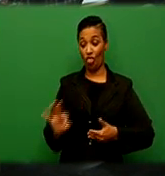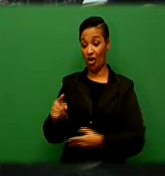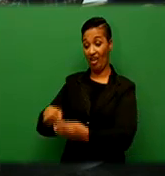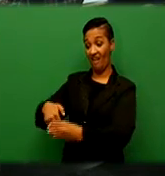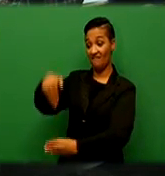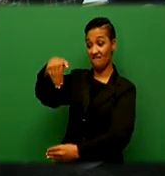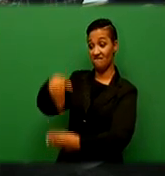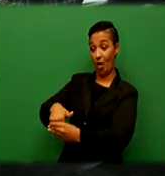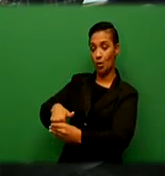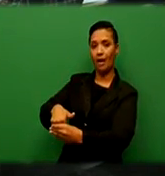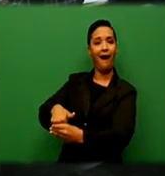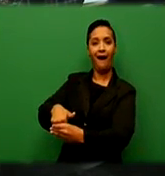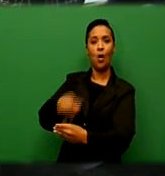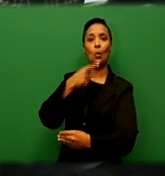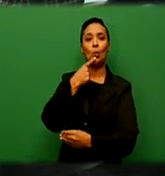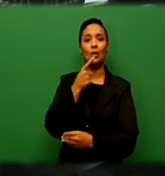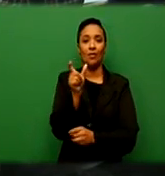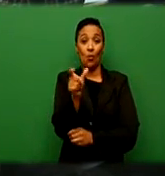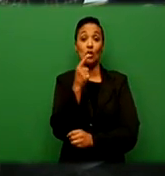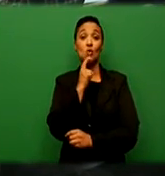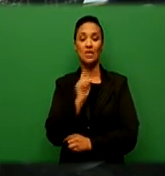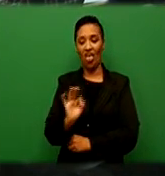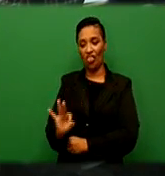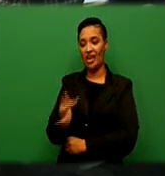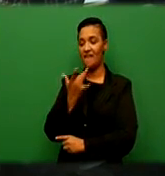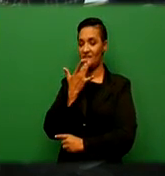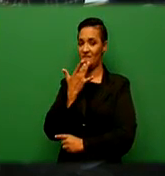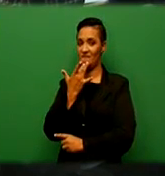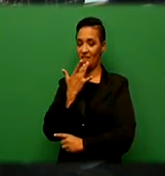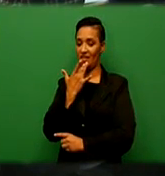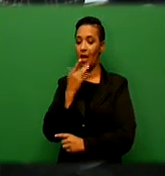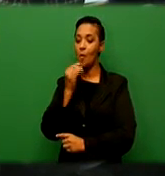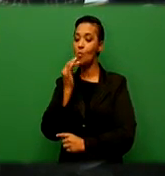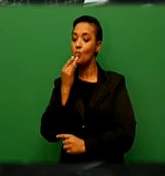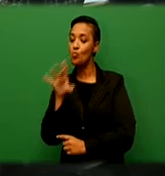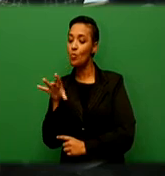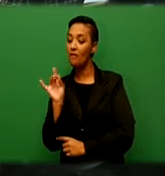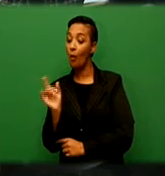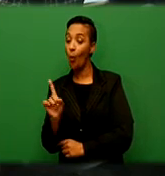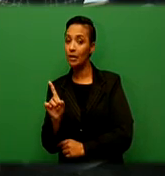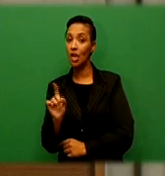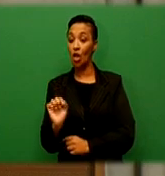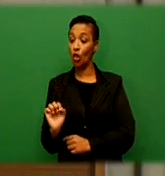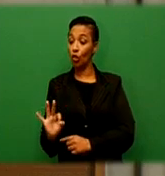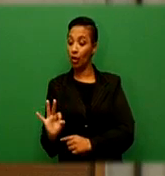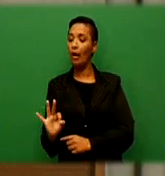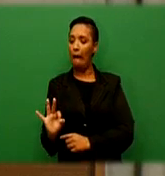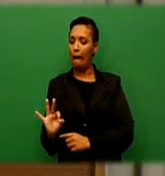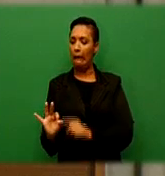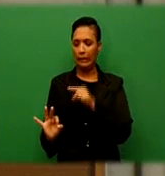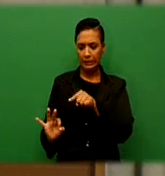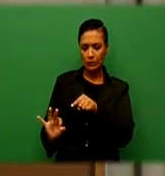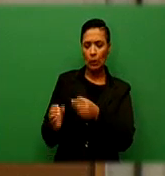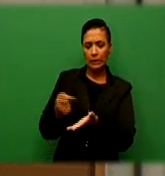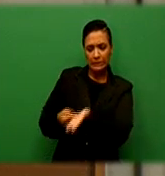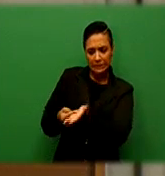said 3 favored. So after our people had favored certain positions, we had deliberations, and